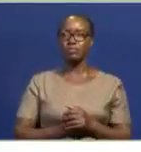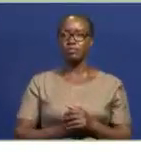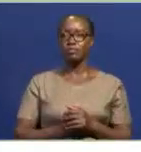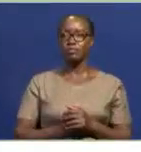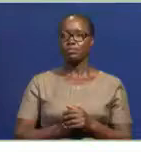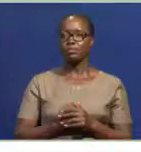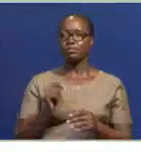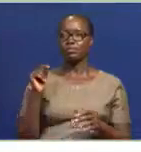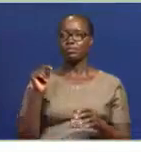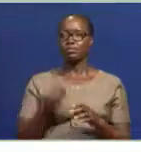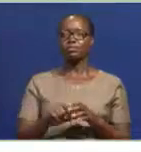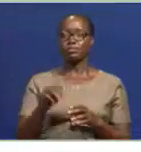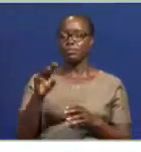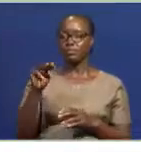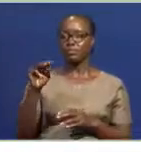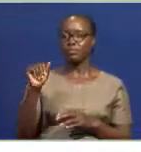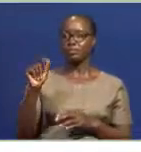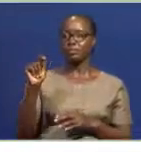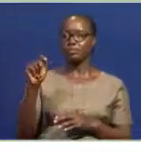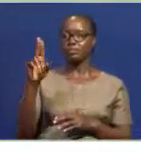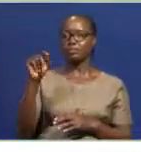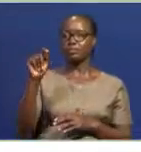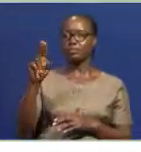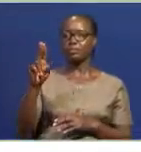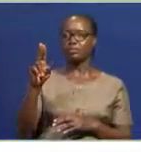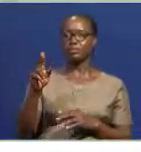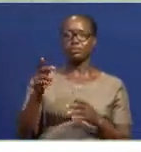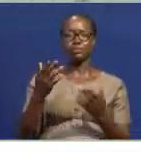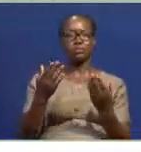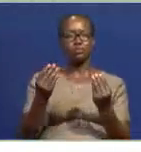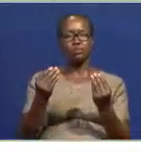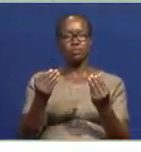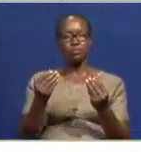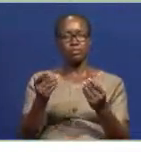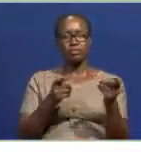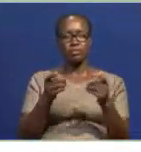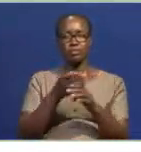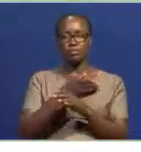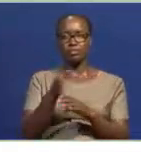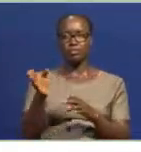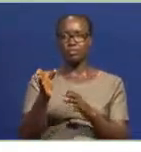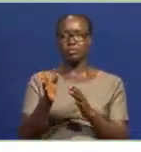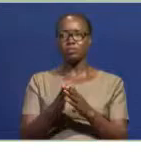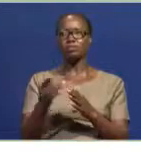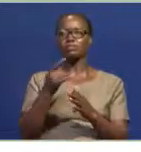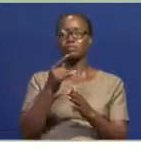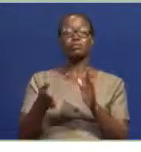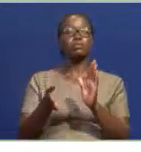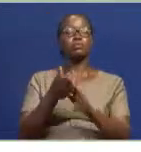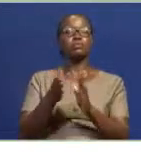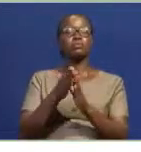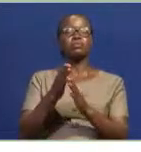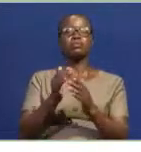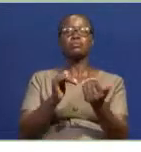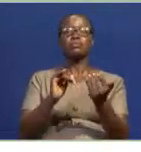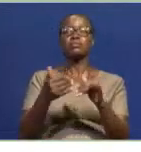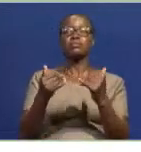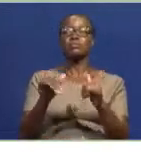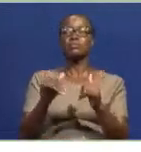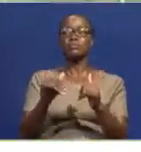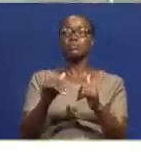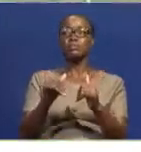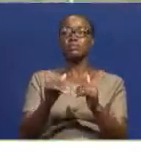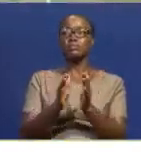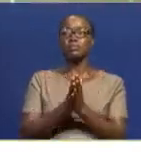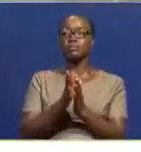The goal stand Matutu, who temporarily lost control of the proceedings as Koderobara dictated the pace of play. It came as no surprise